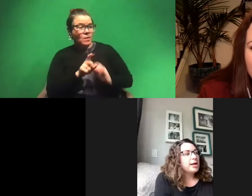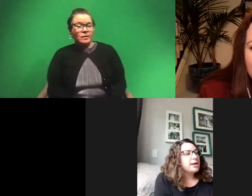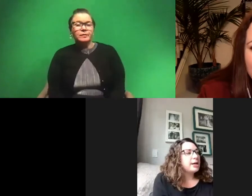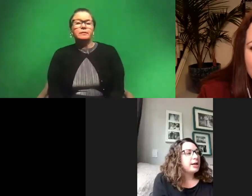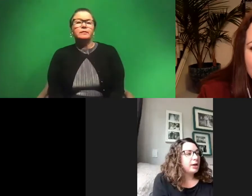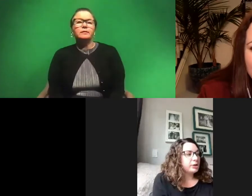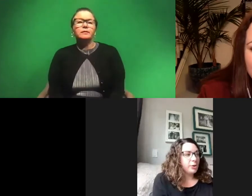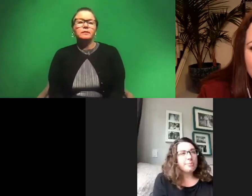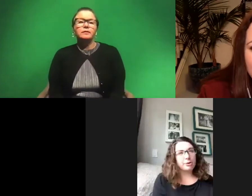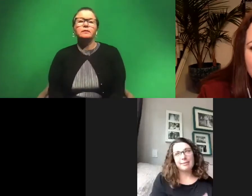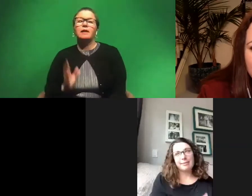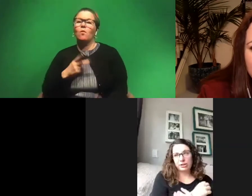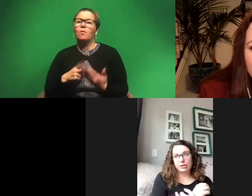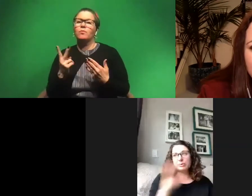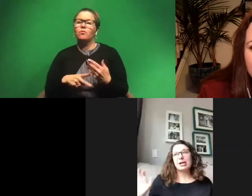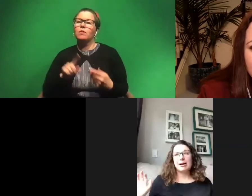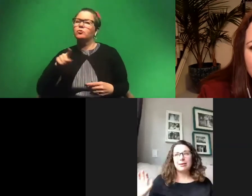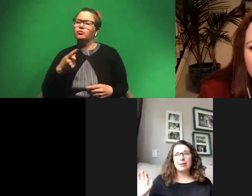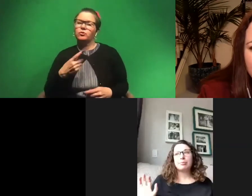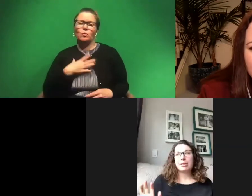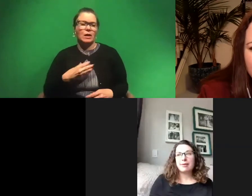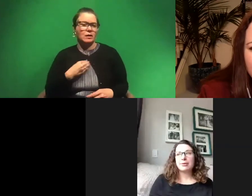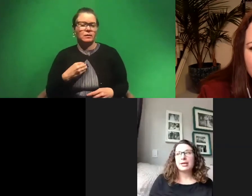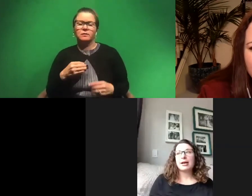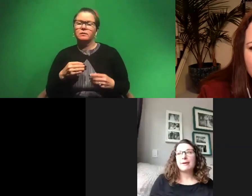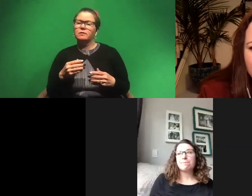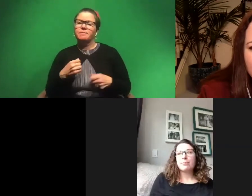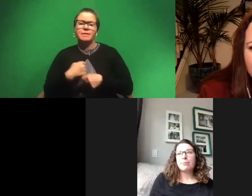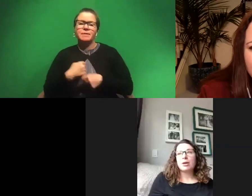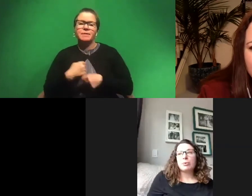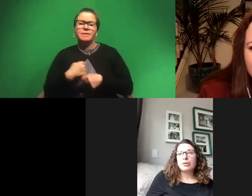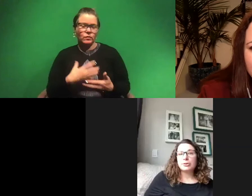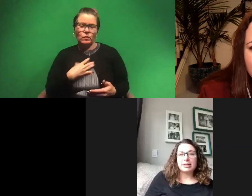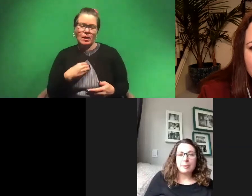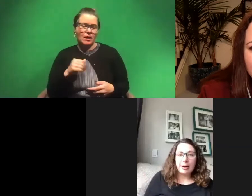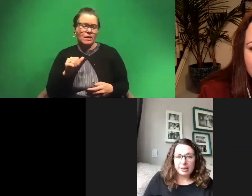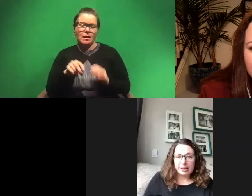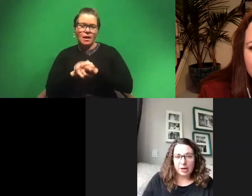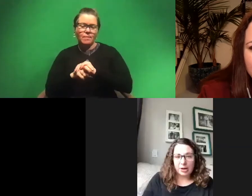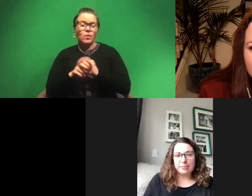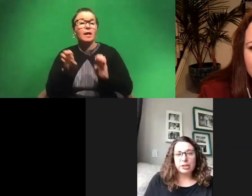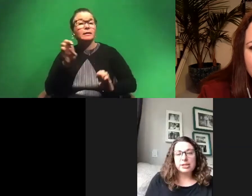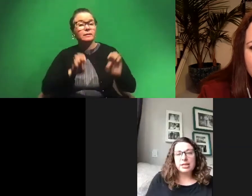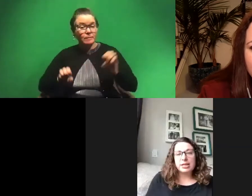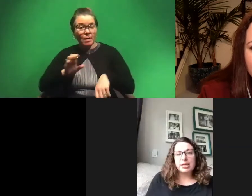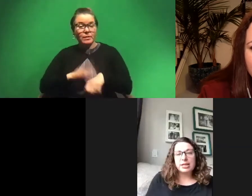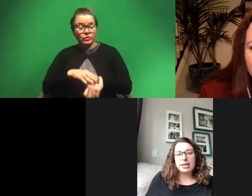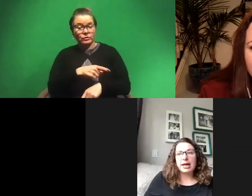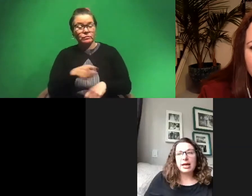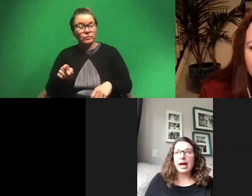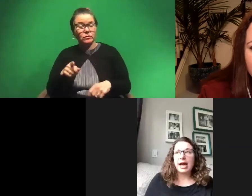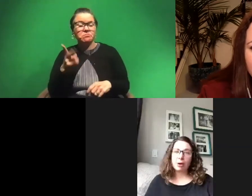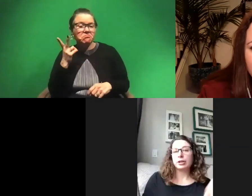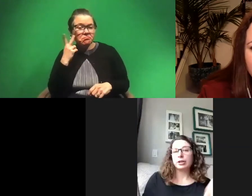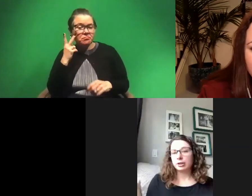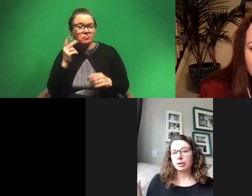So our program is just white abalone. We're breeding white abalone. We do experiments on them to see like how well